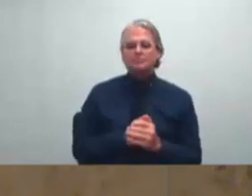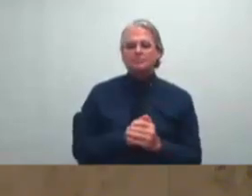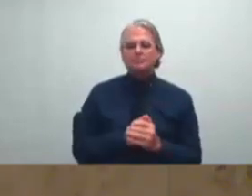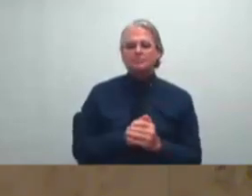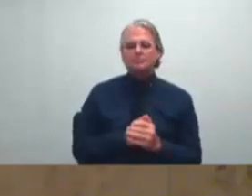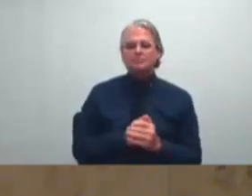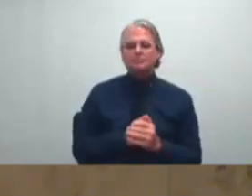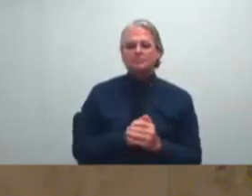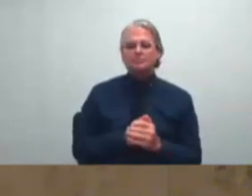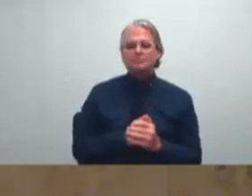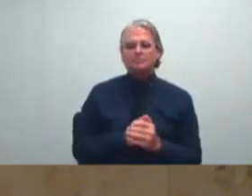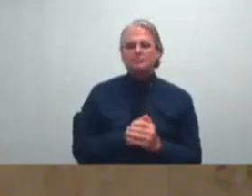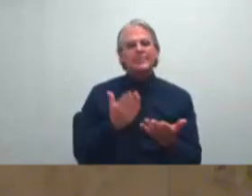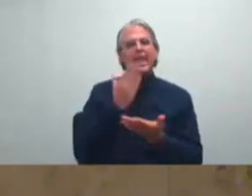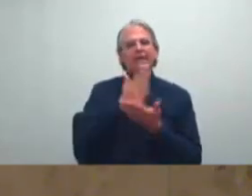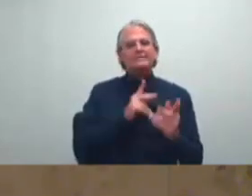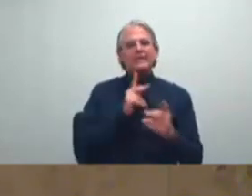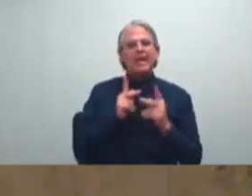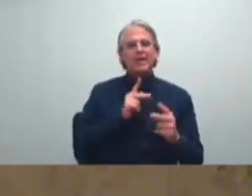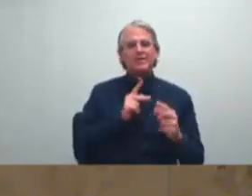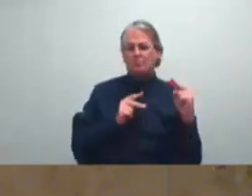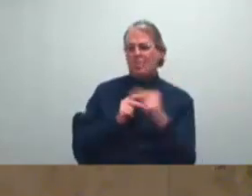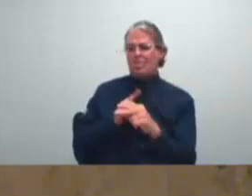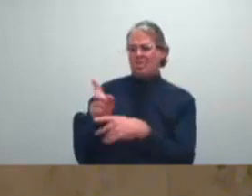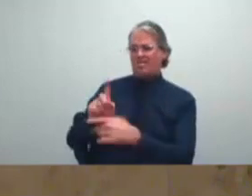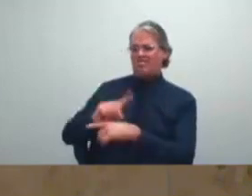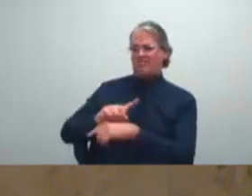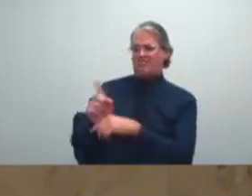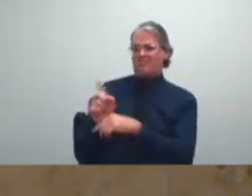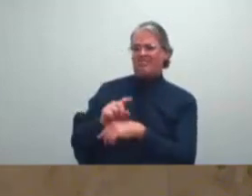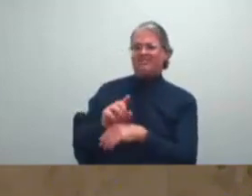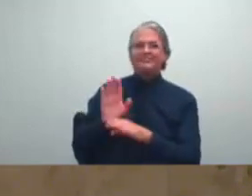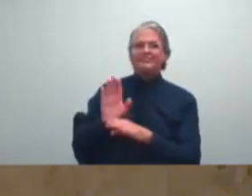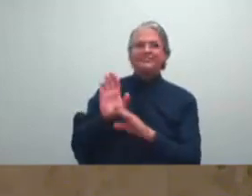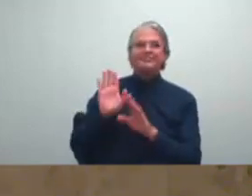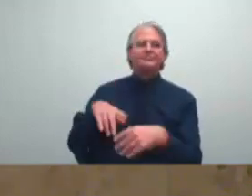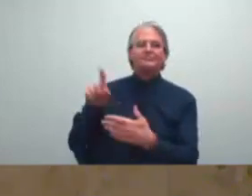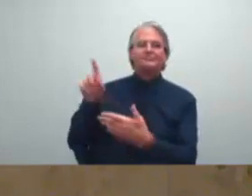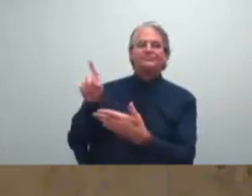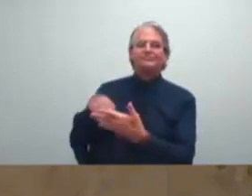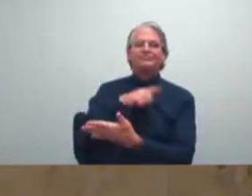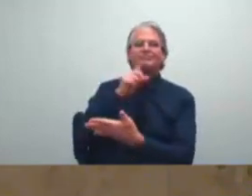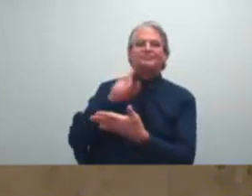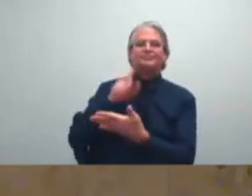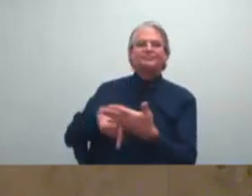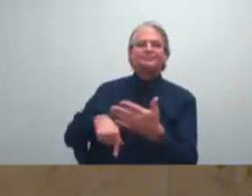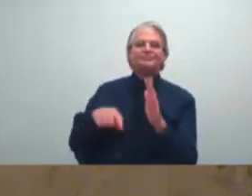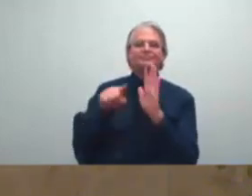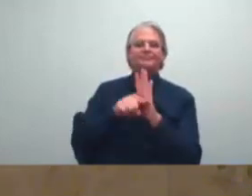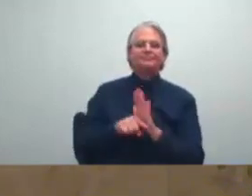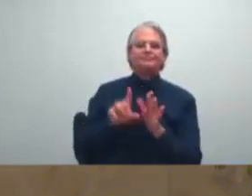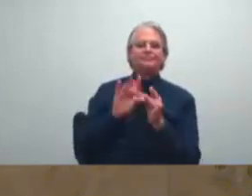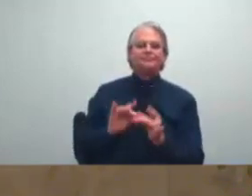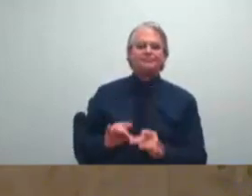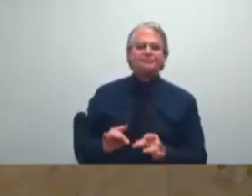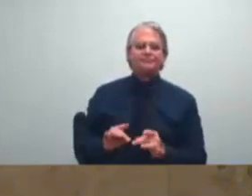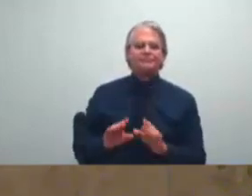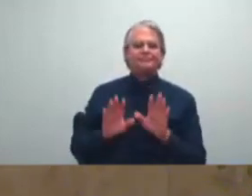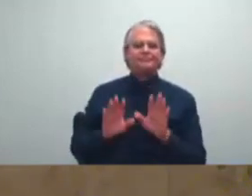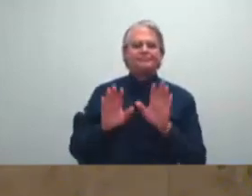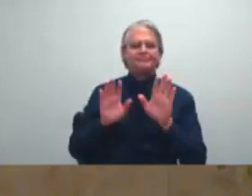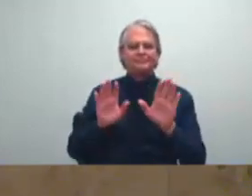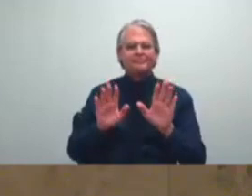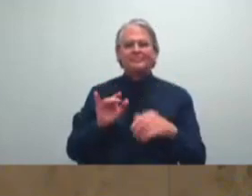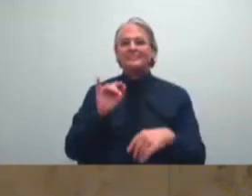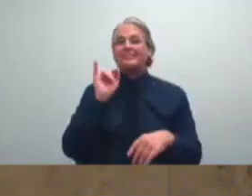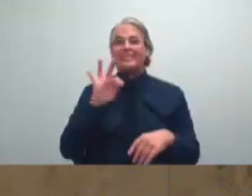you are, I just want to say that it's when we stop trying is when we really fail. We have to do